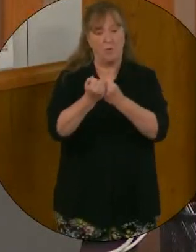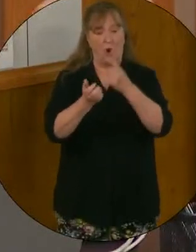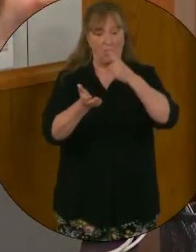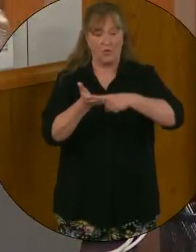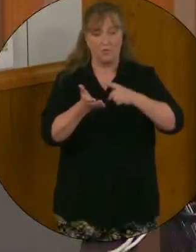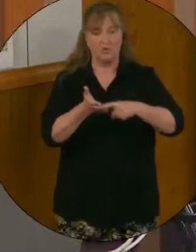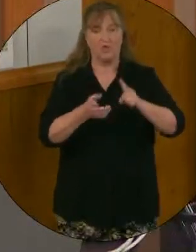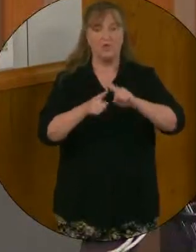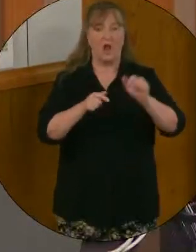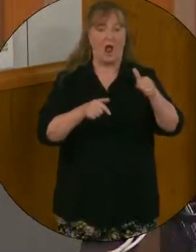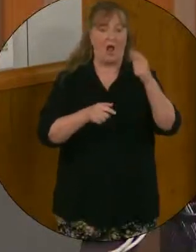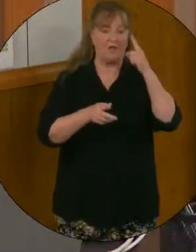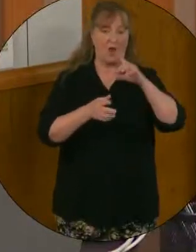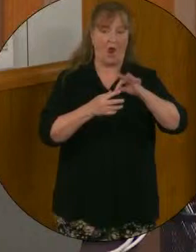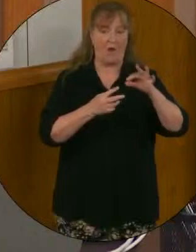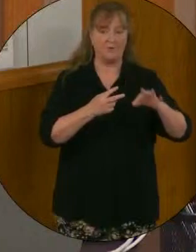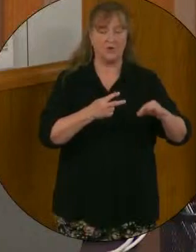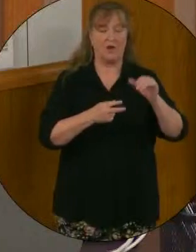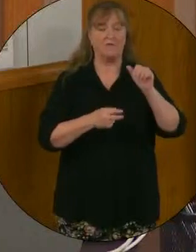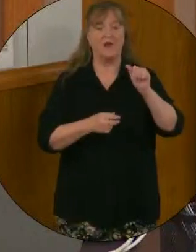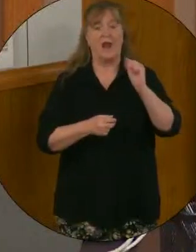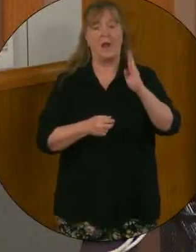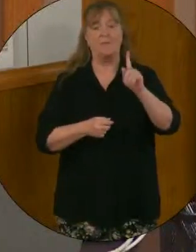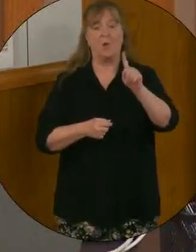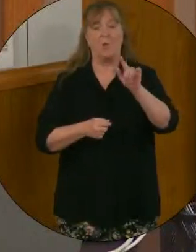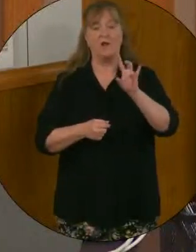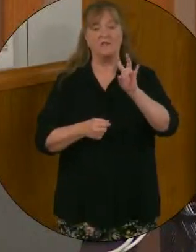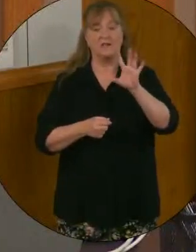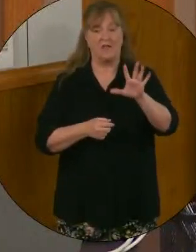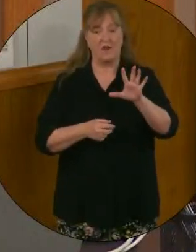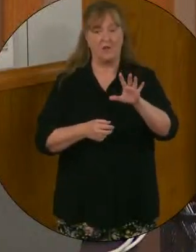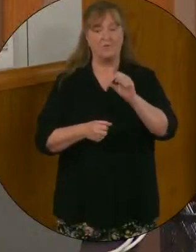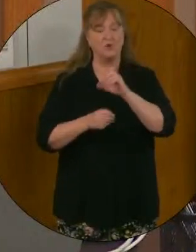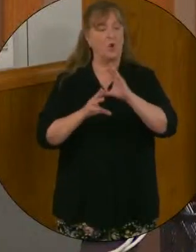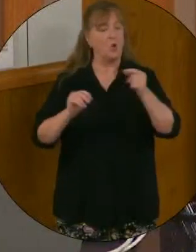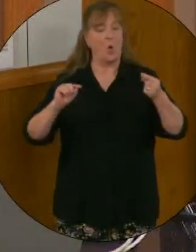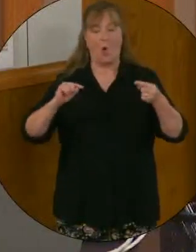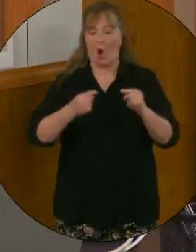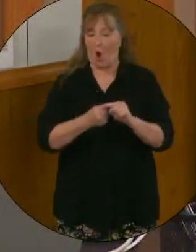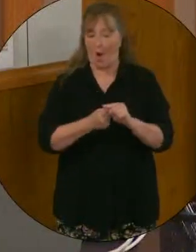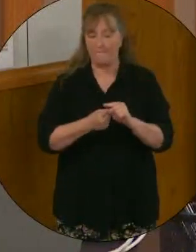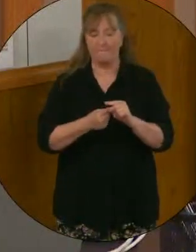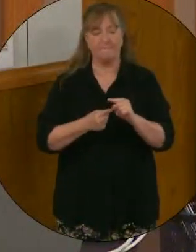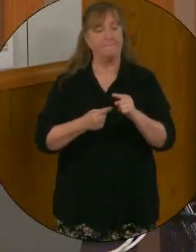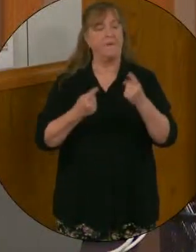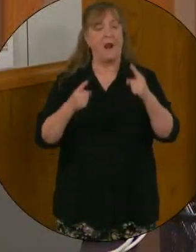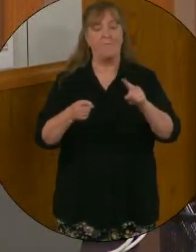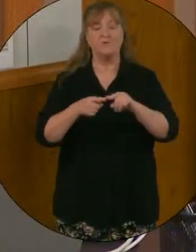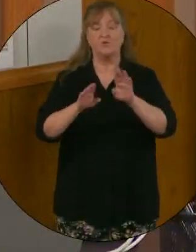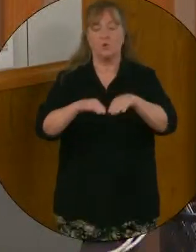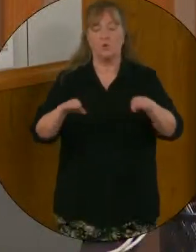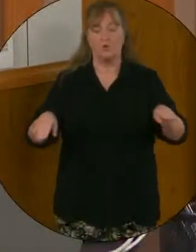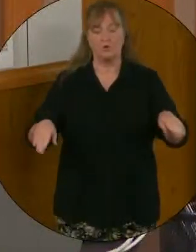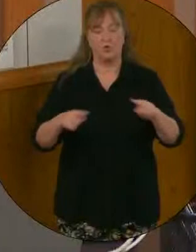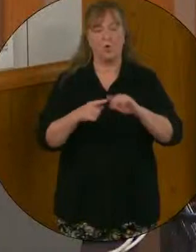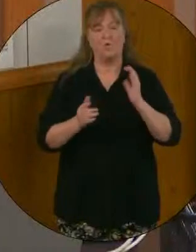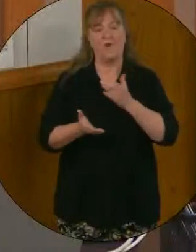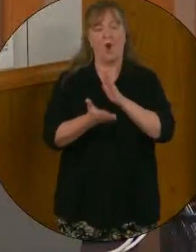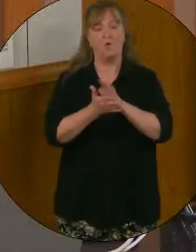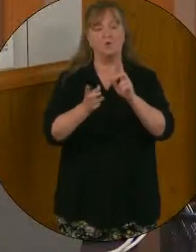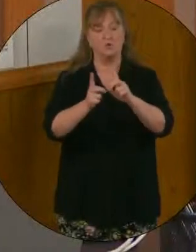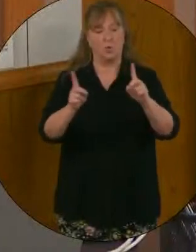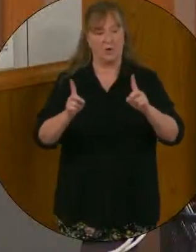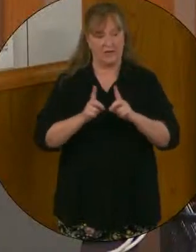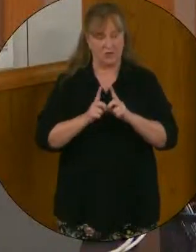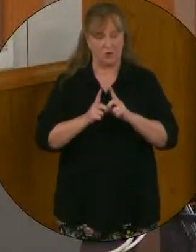researching our options as it pertains to AB 175 and ensure that no harm comes to the children of our school district